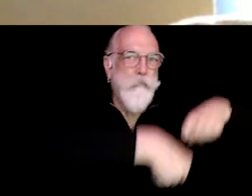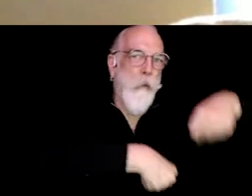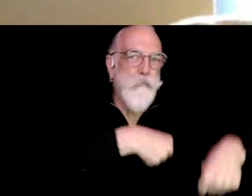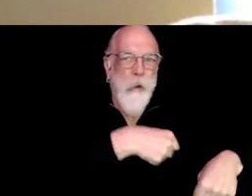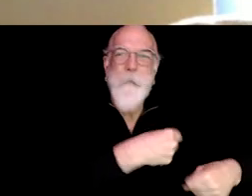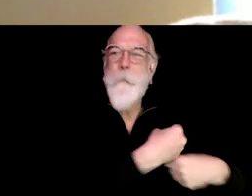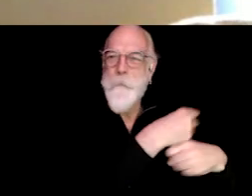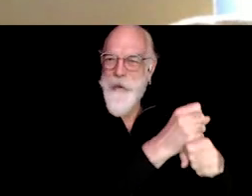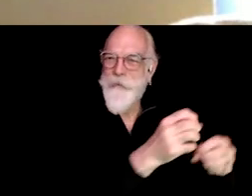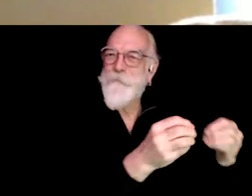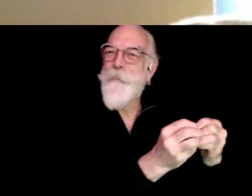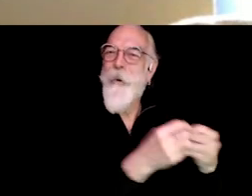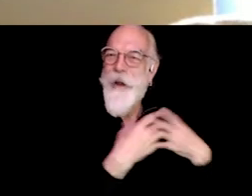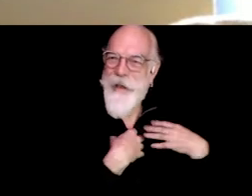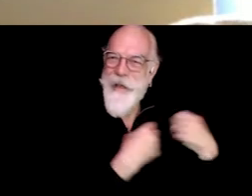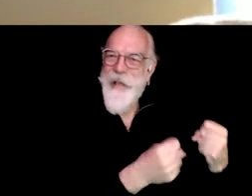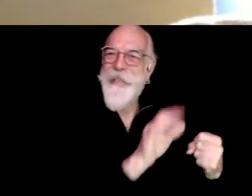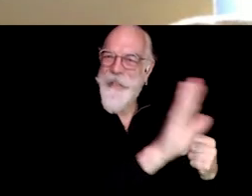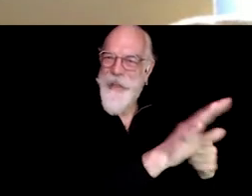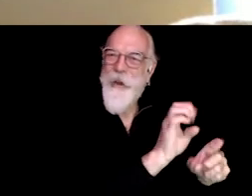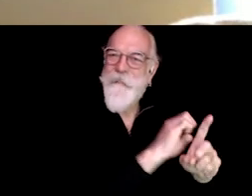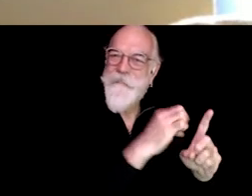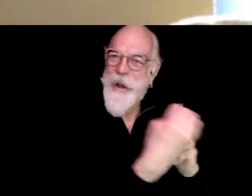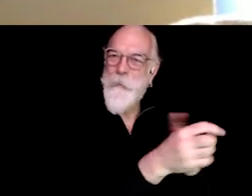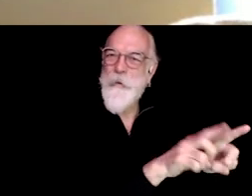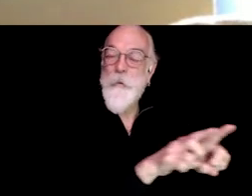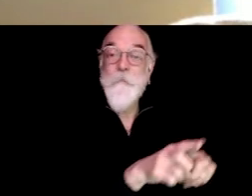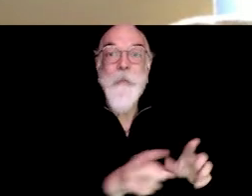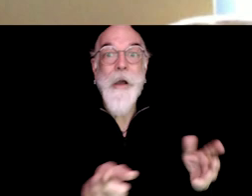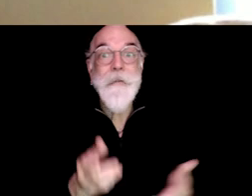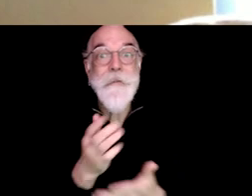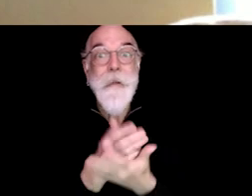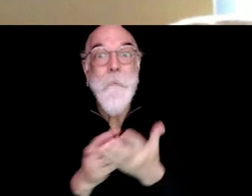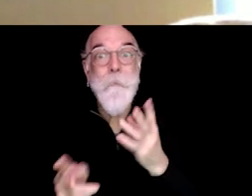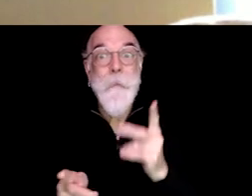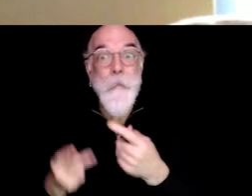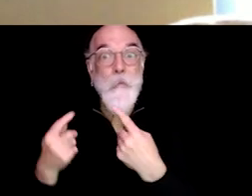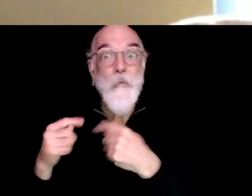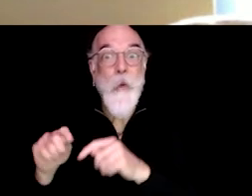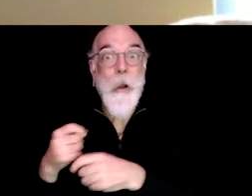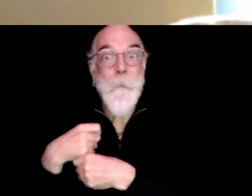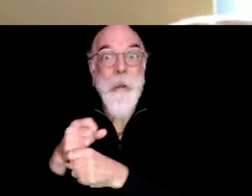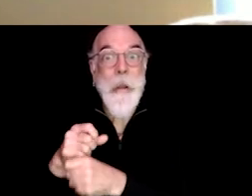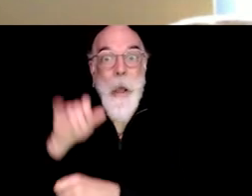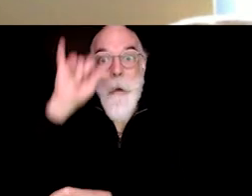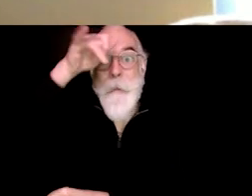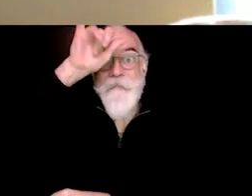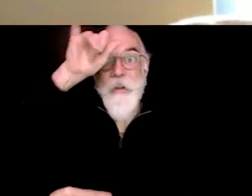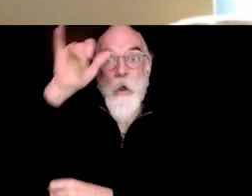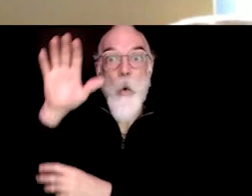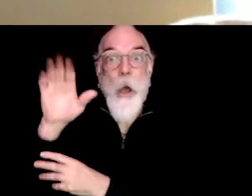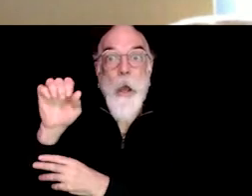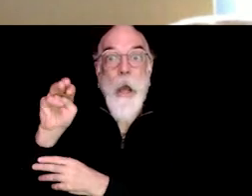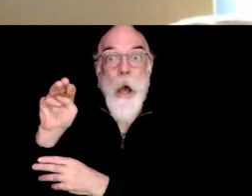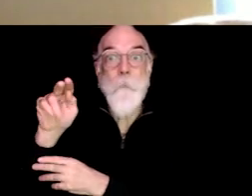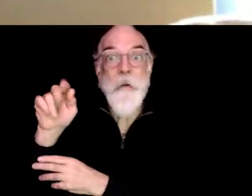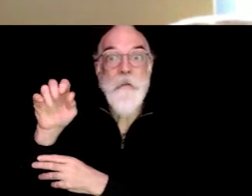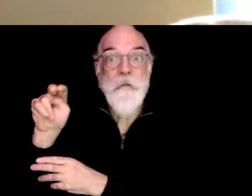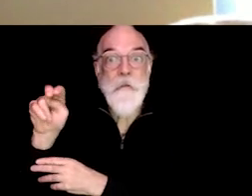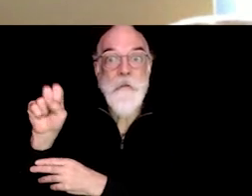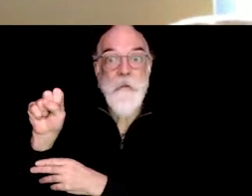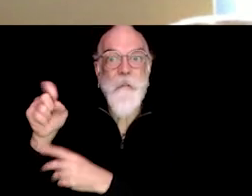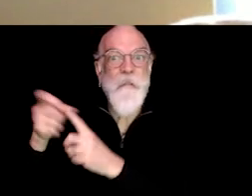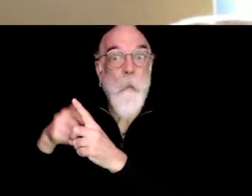since then. There are groups of people who are trying to make a buffalo commons from up